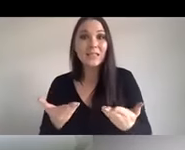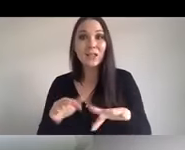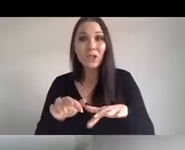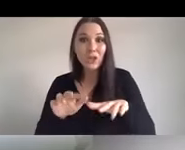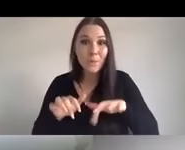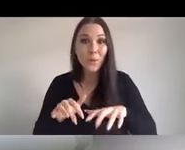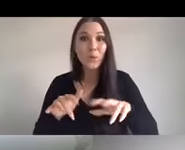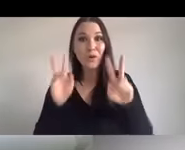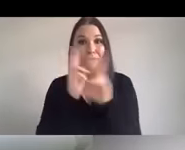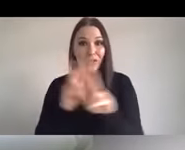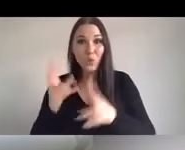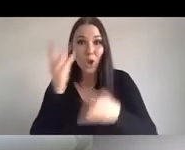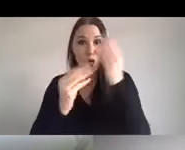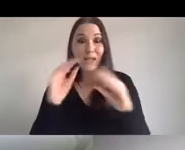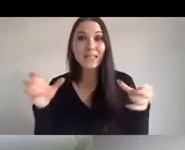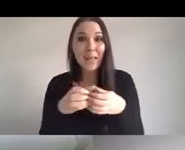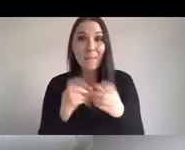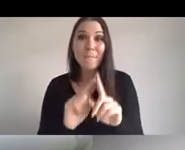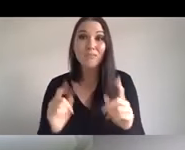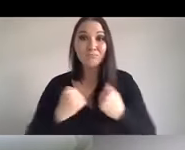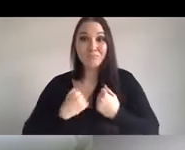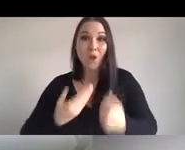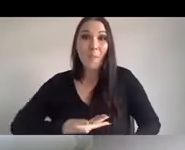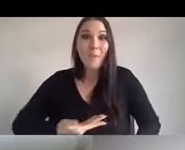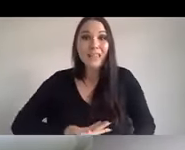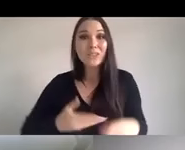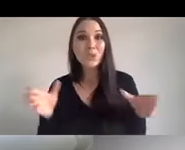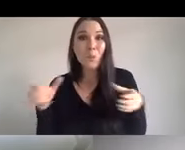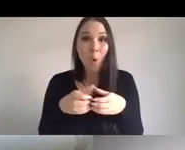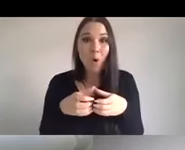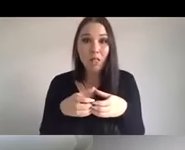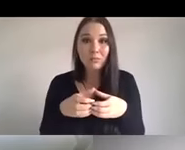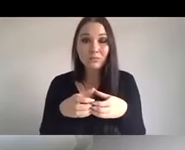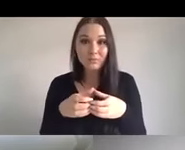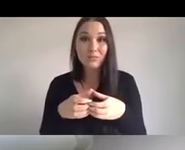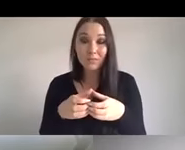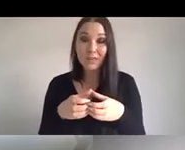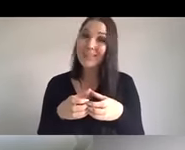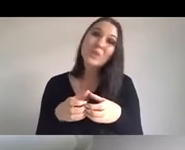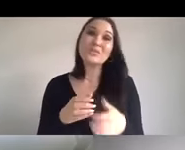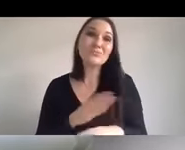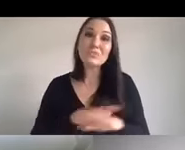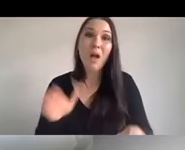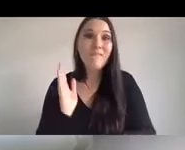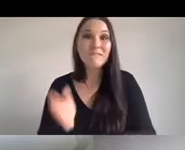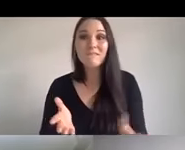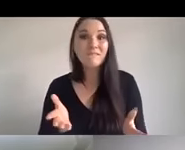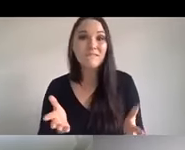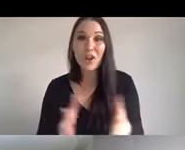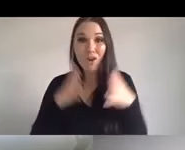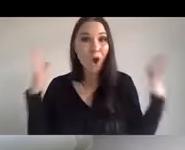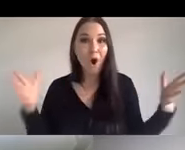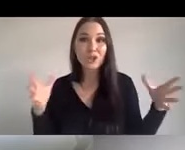team. But since we're a small company, it's a small team, and we don't have large teams for the